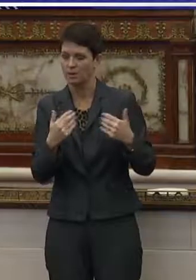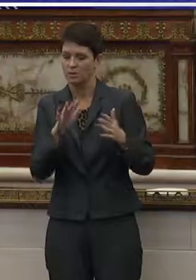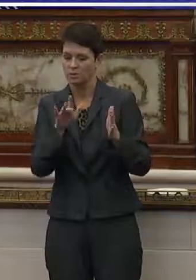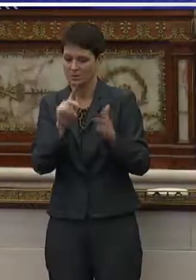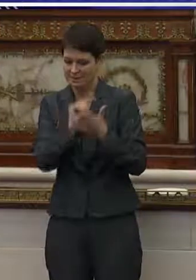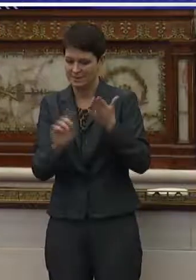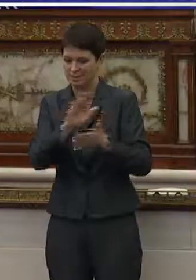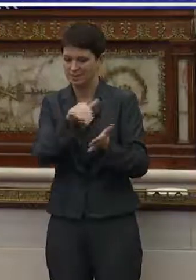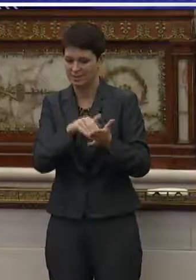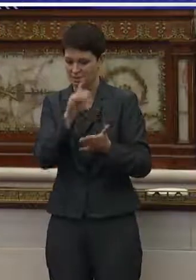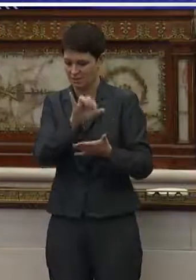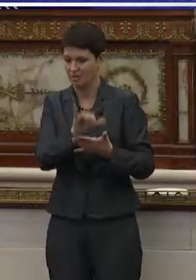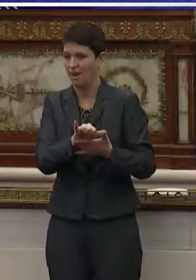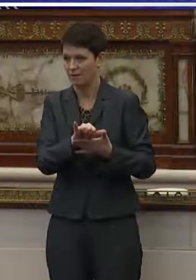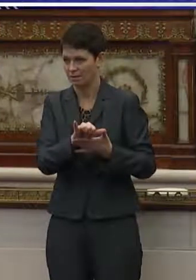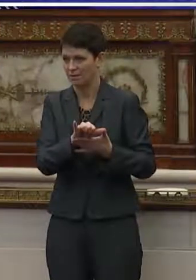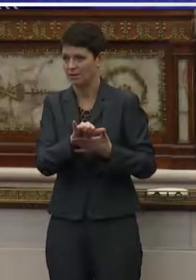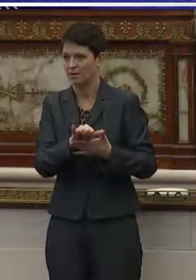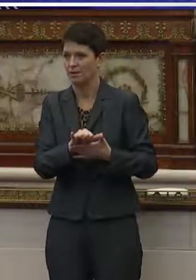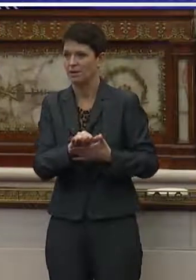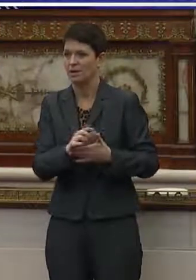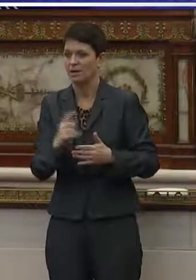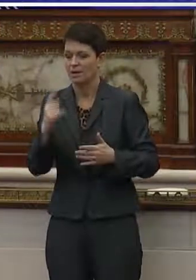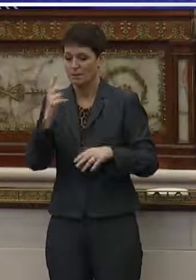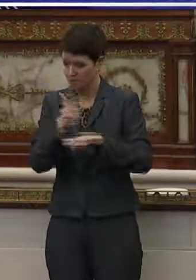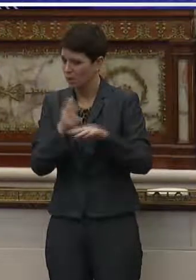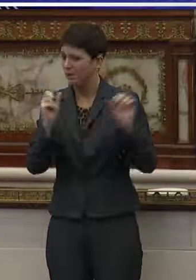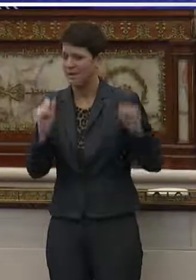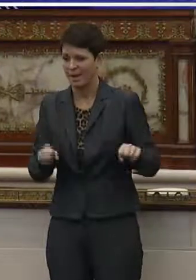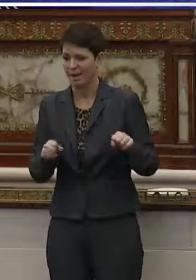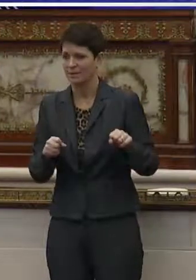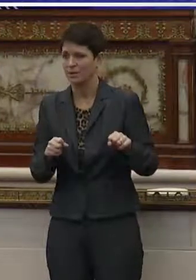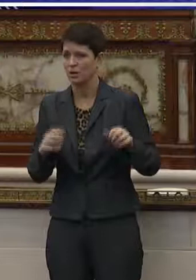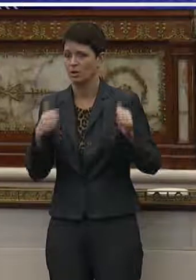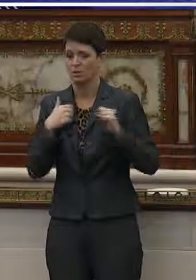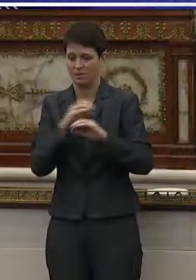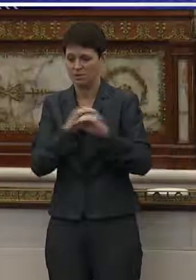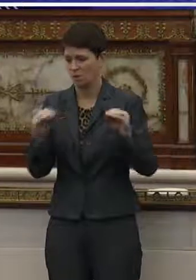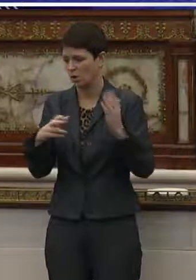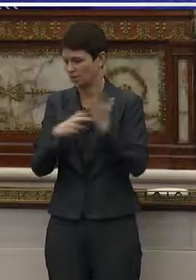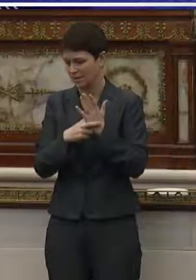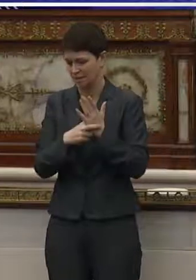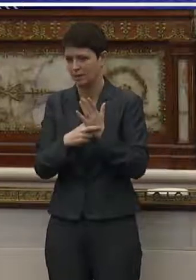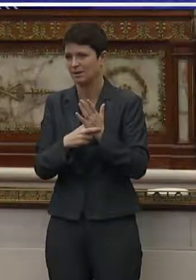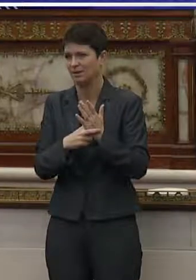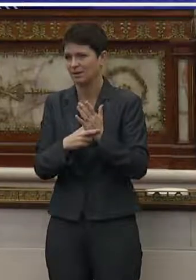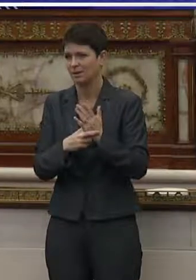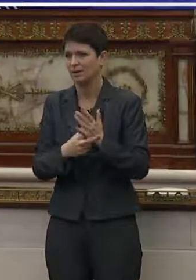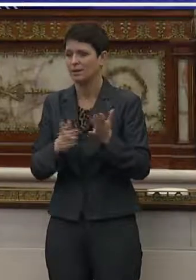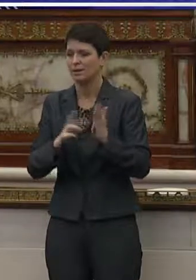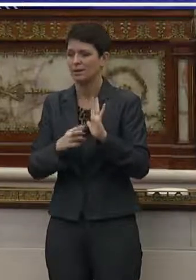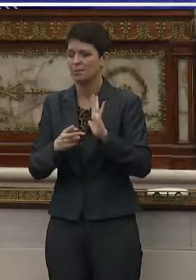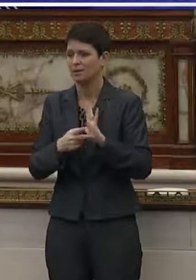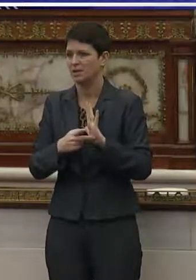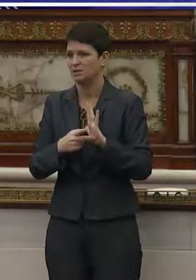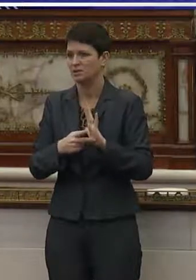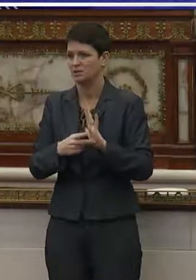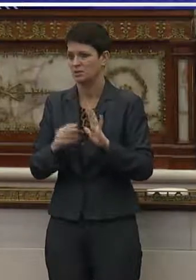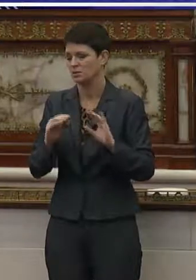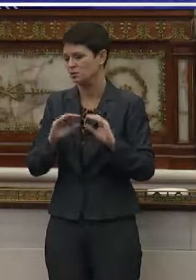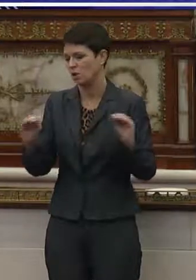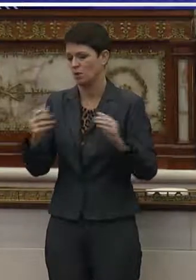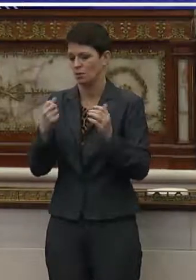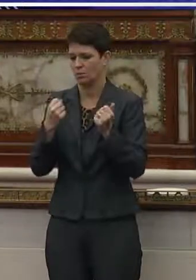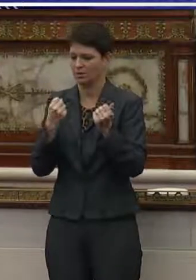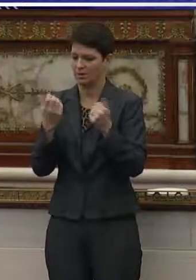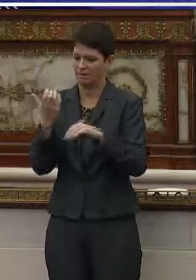for that event that they can park on those streets without fare of a ticket. So it just means that it will be an easing of enforcement in that